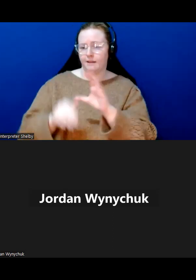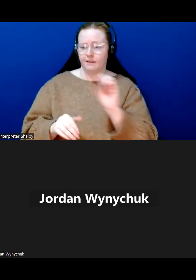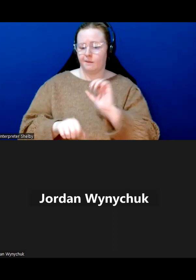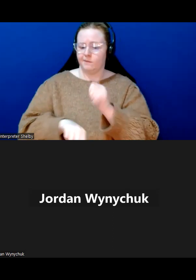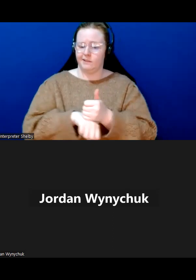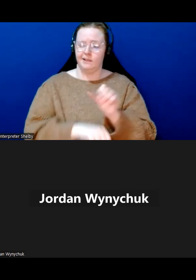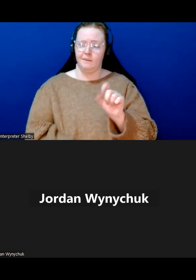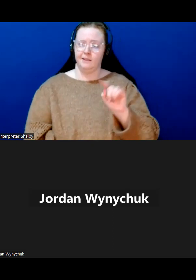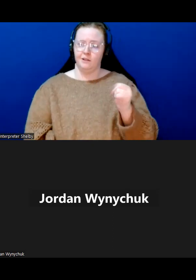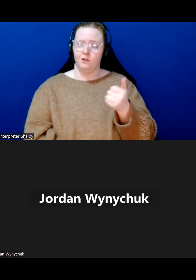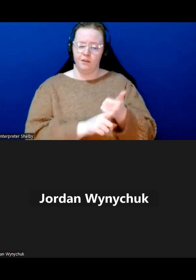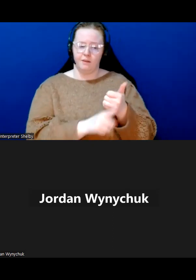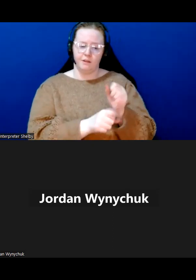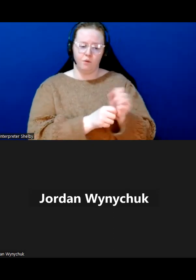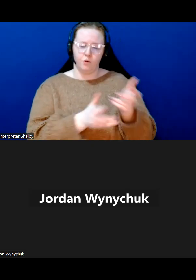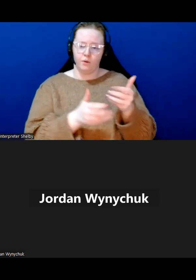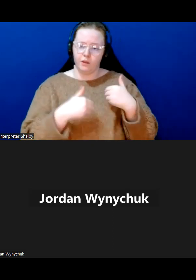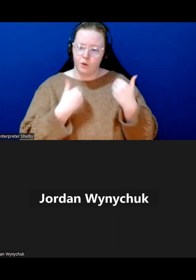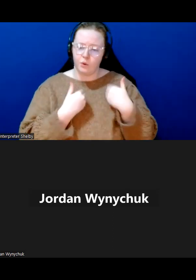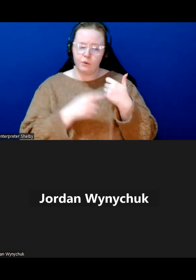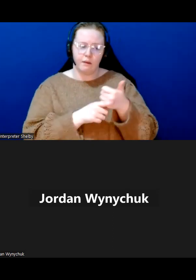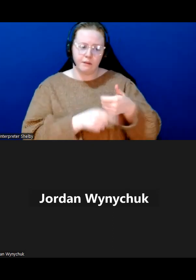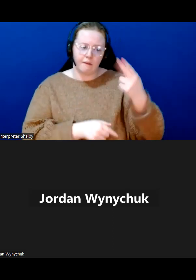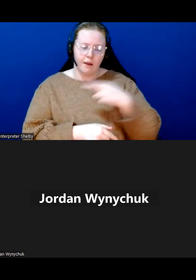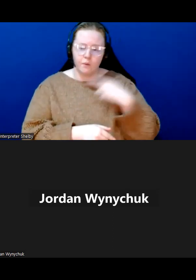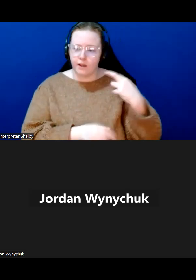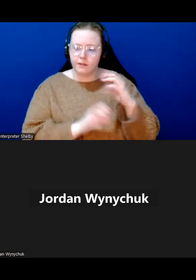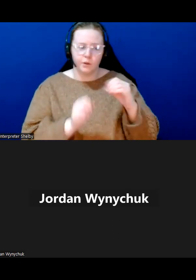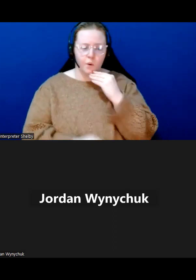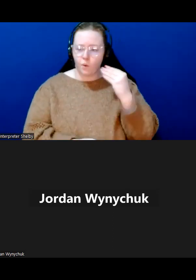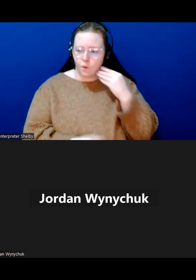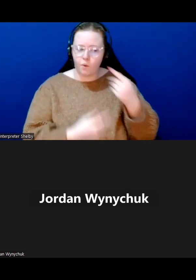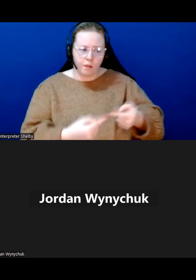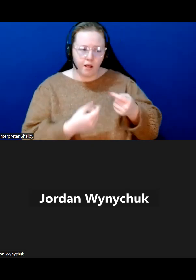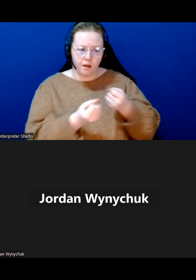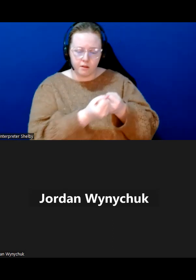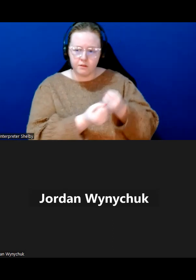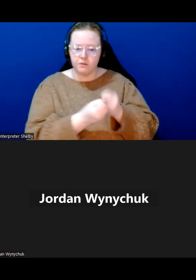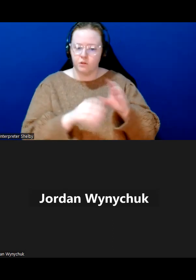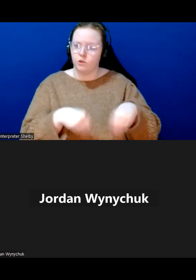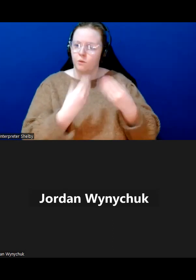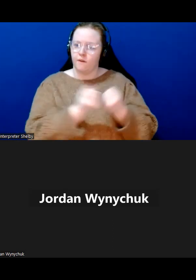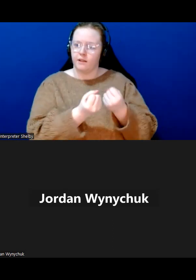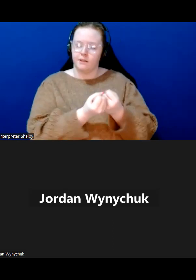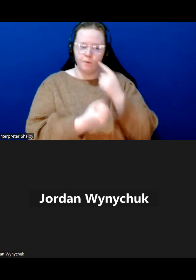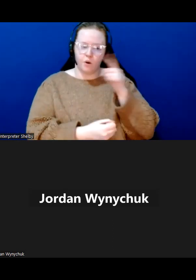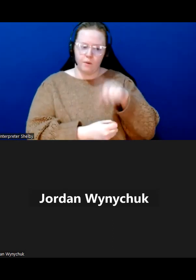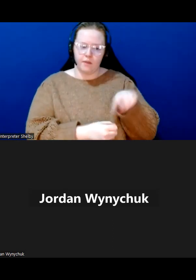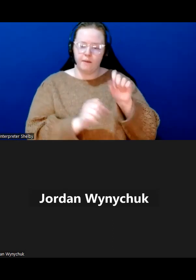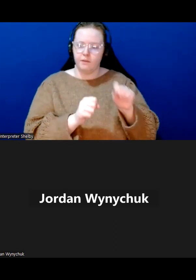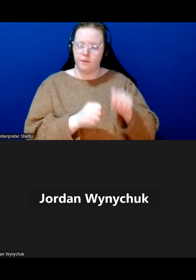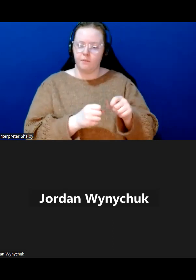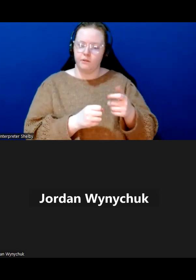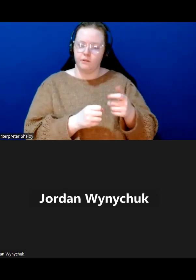with at-risk and homeless youth in order to provide them with the supports that they need in order to get back on their feet. So